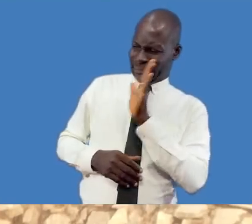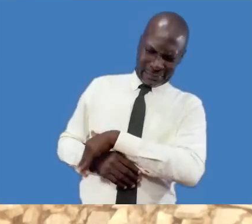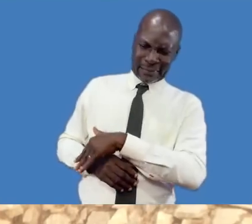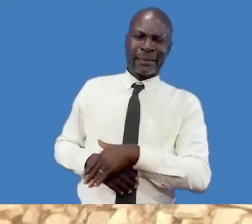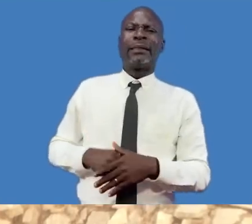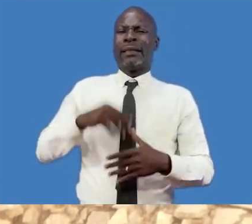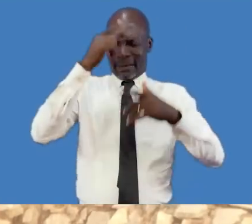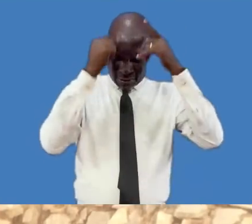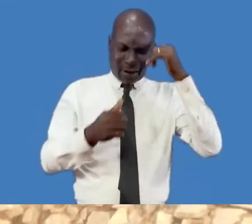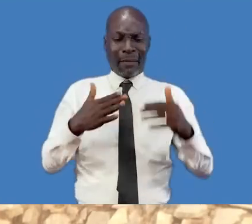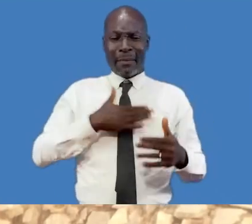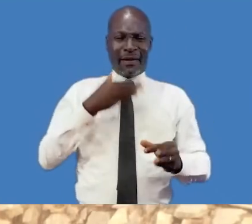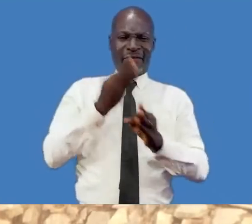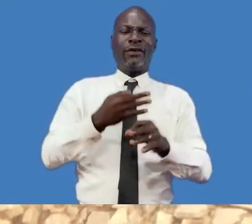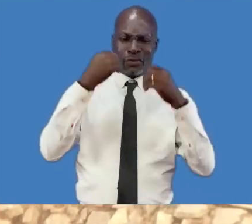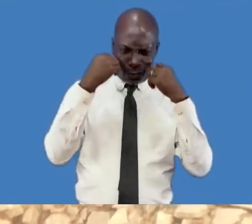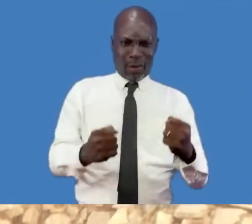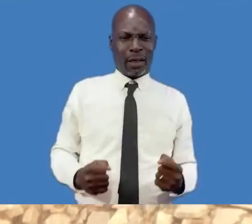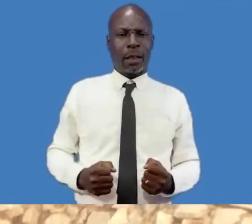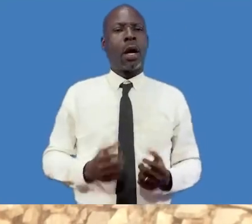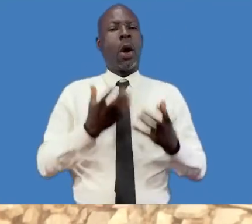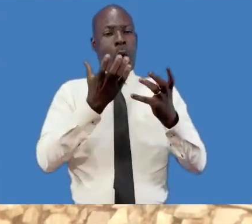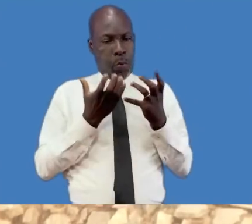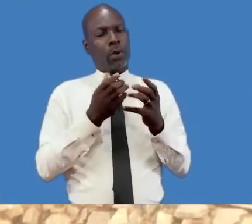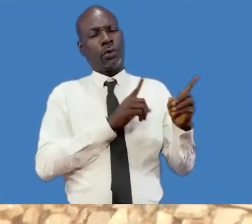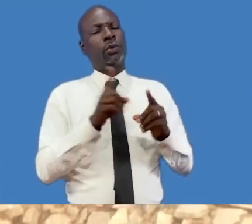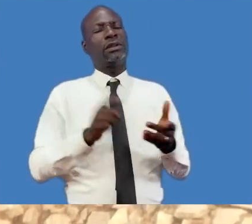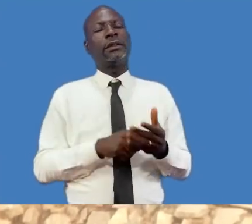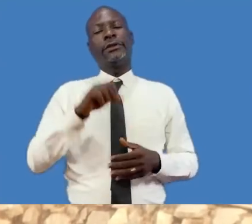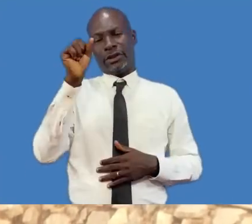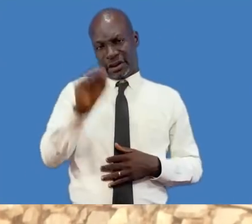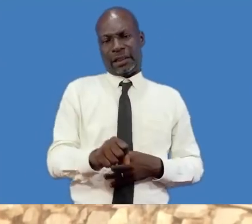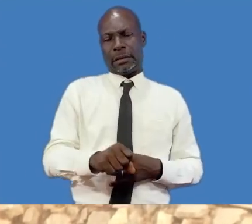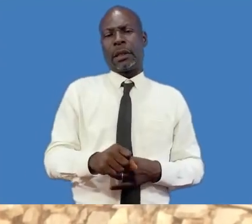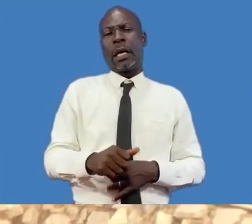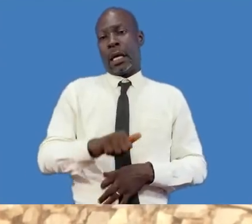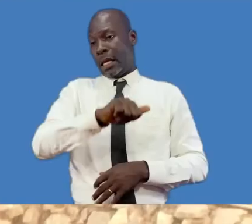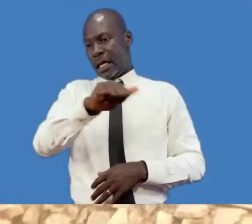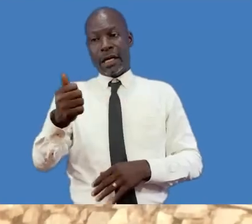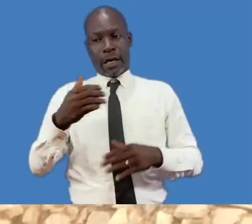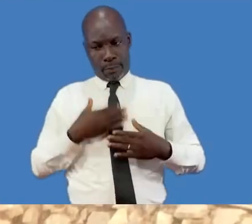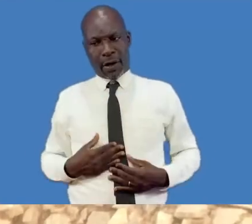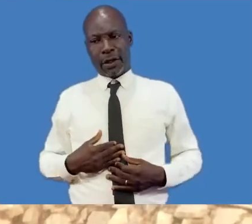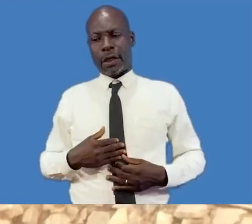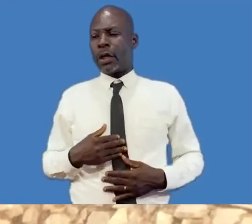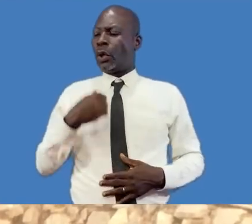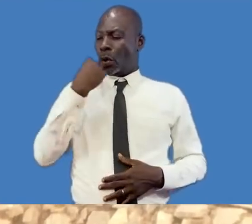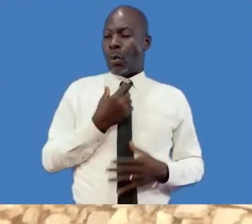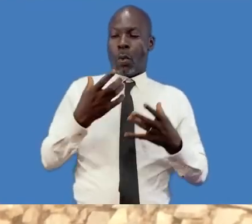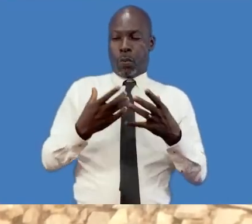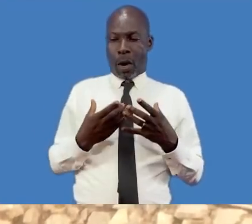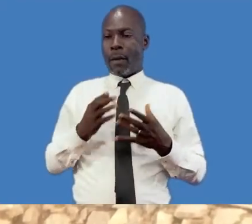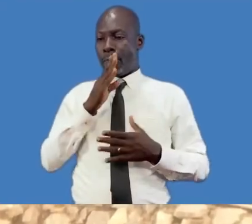man ene ade a twase obi biara wode ne ho abehye awurade nsa no ote ase na o ma no ehunu se enie ma